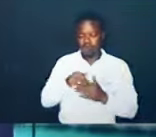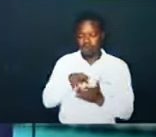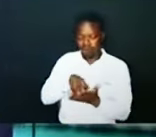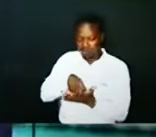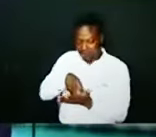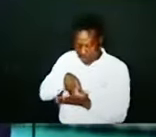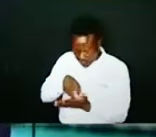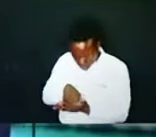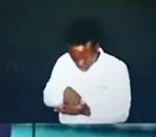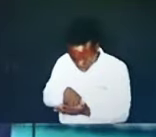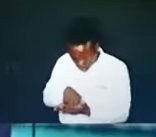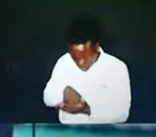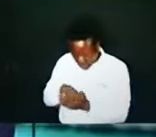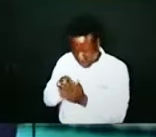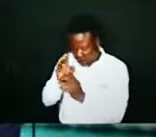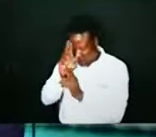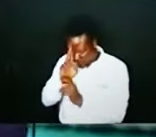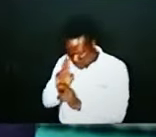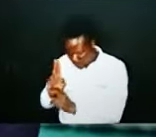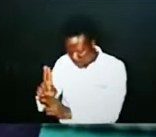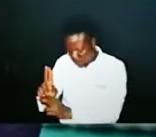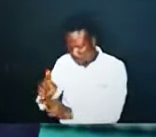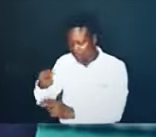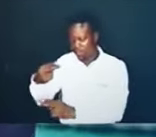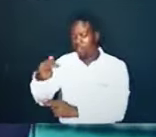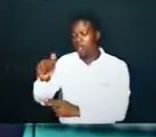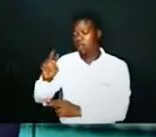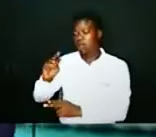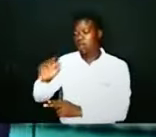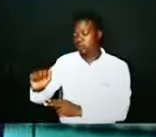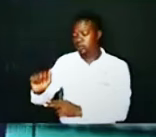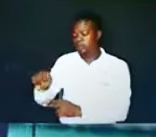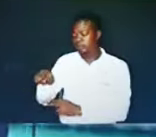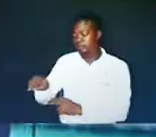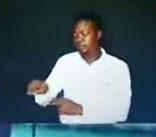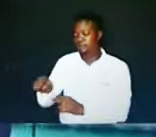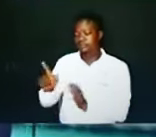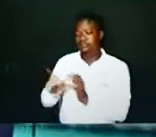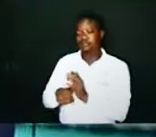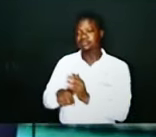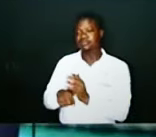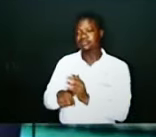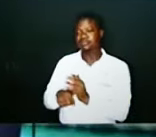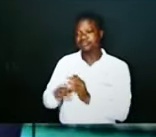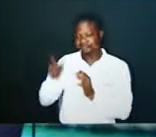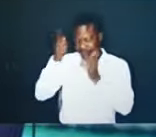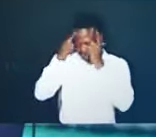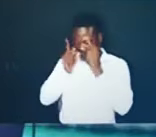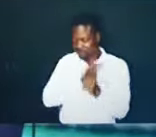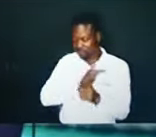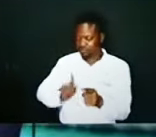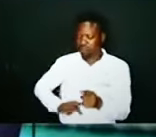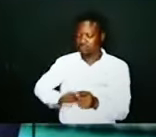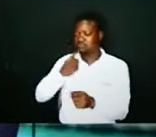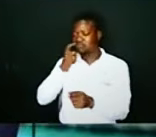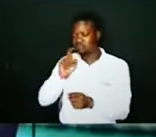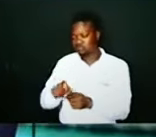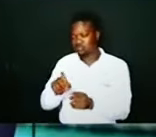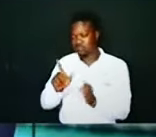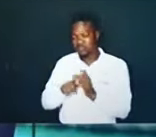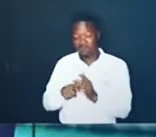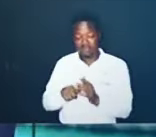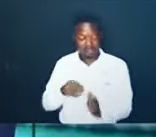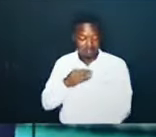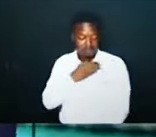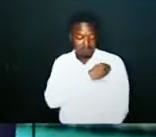king had commanded this concerning him. But Mordecai would not kneel down